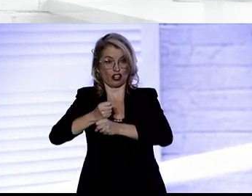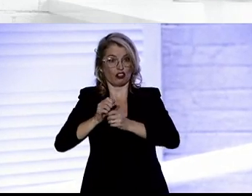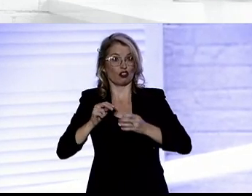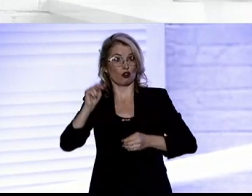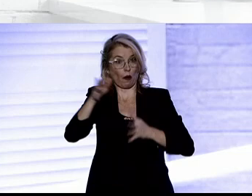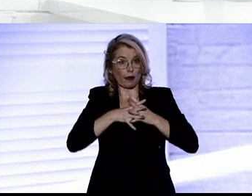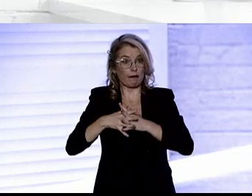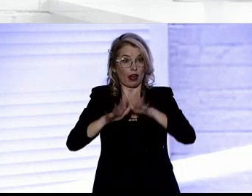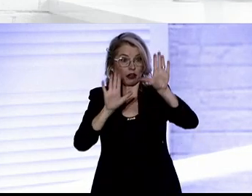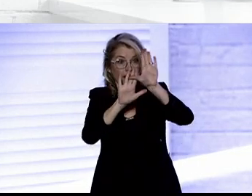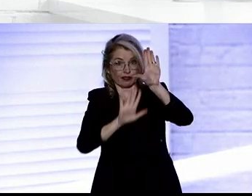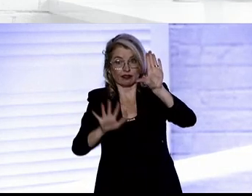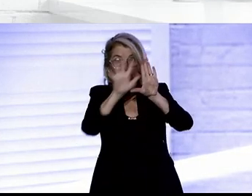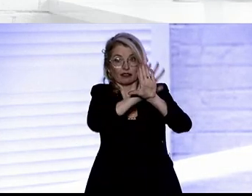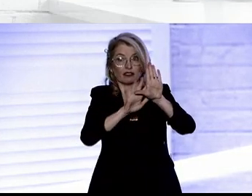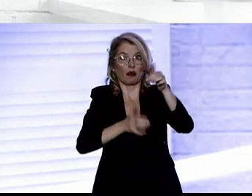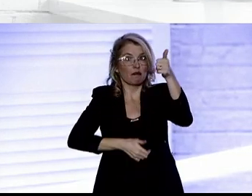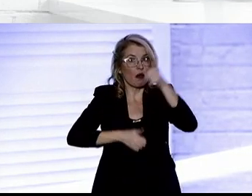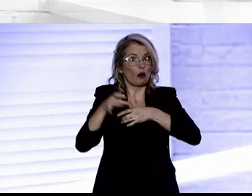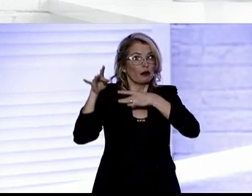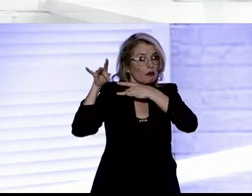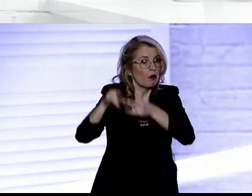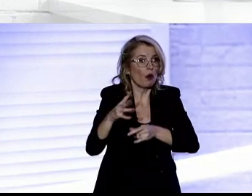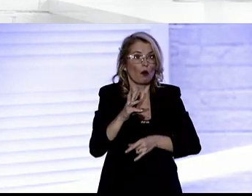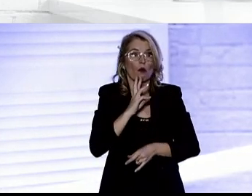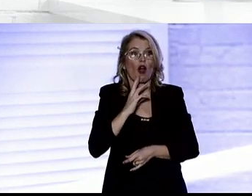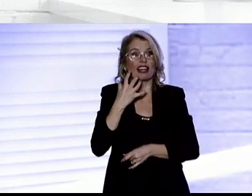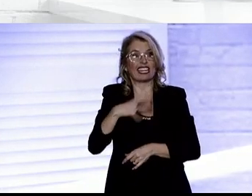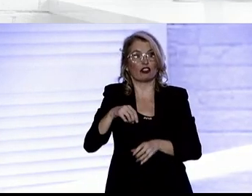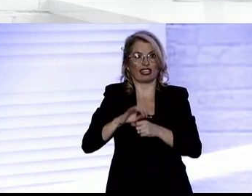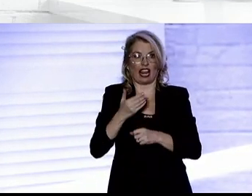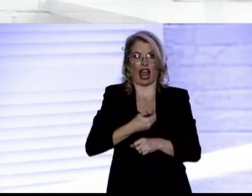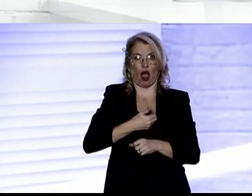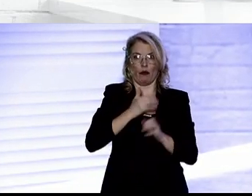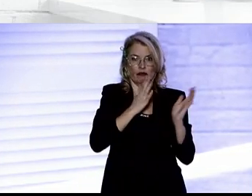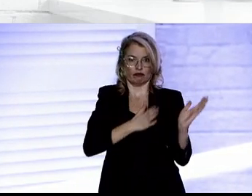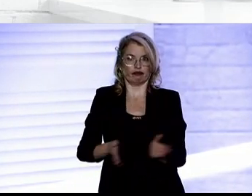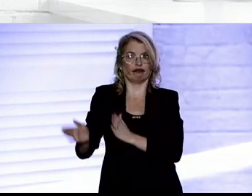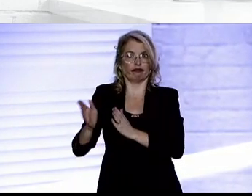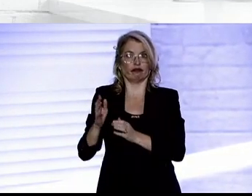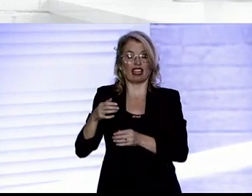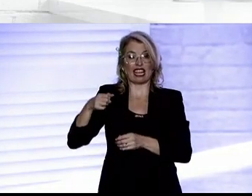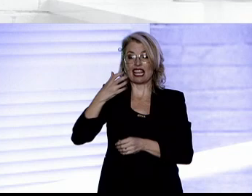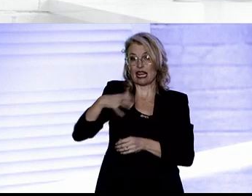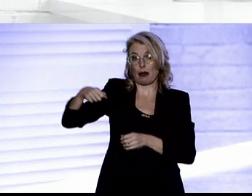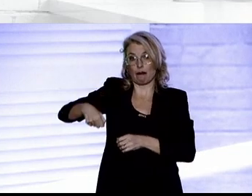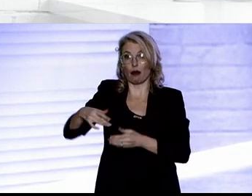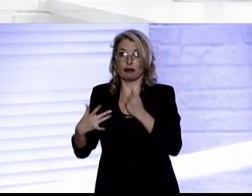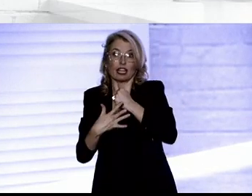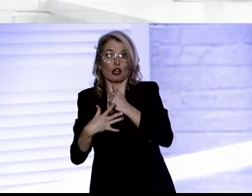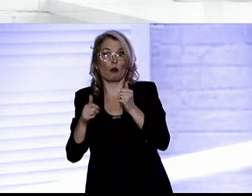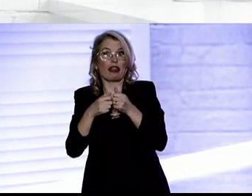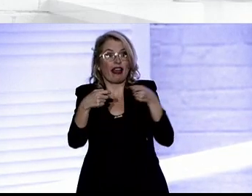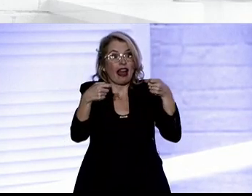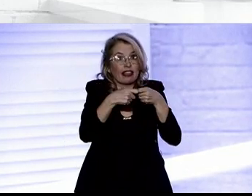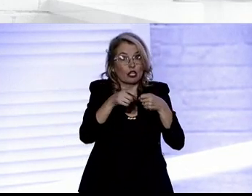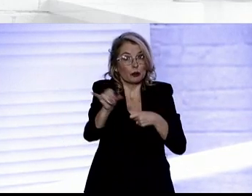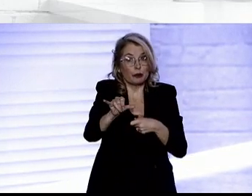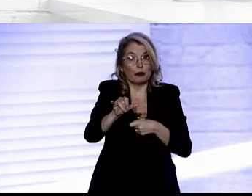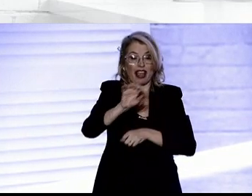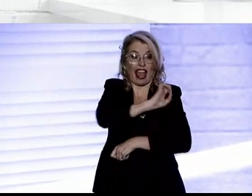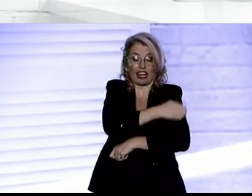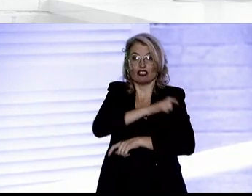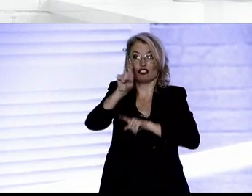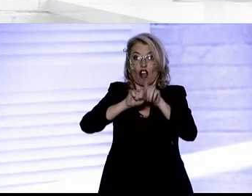most efficient water heater in our lineup. By combining heat pump technology with electric elements, this ENERGY